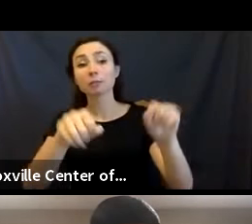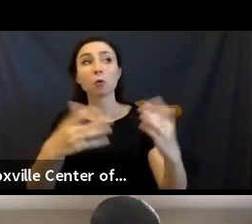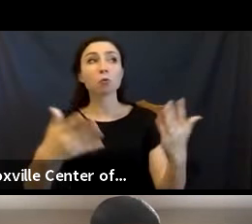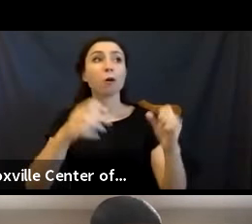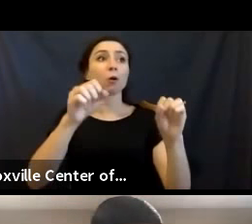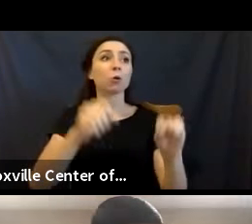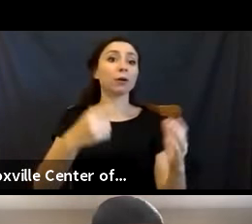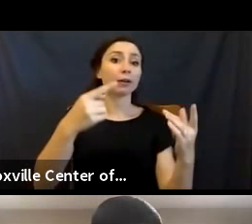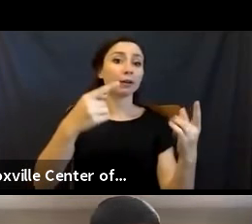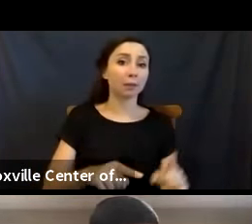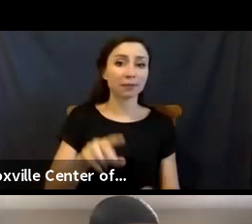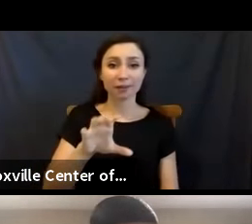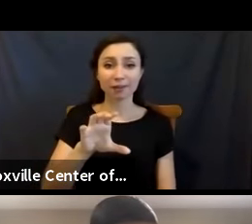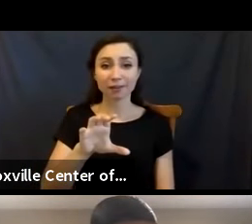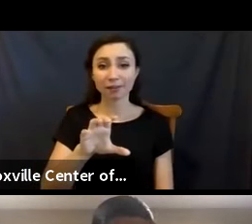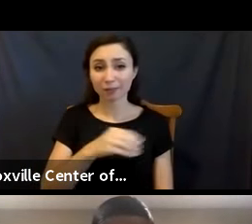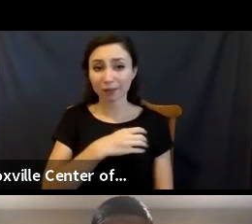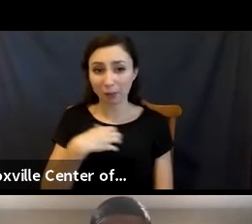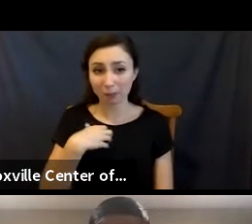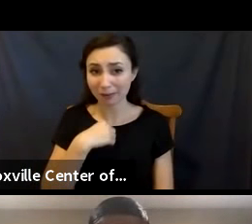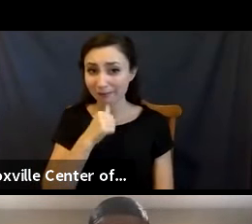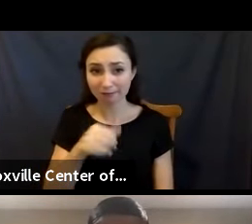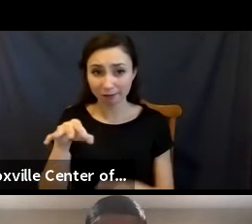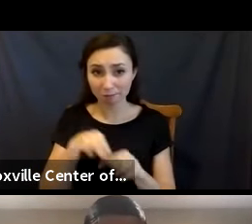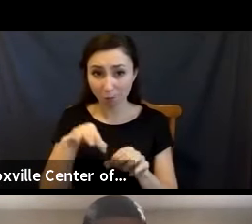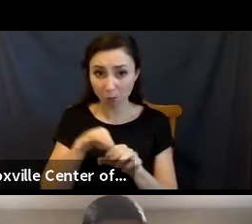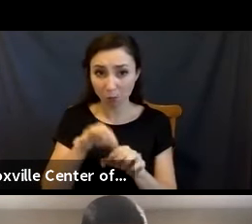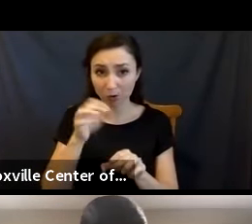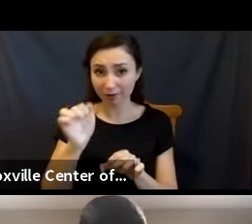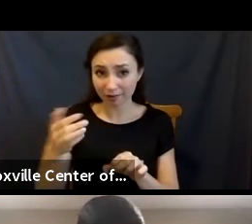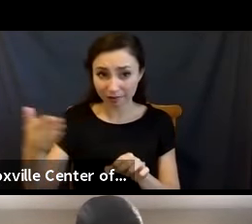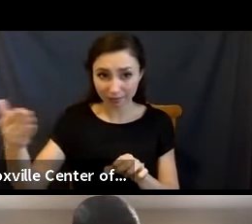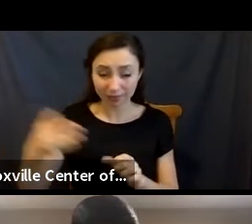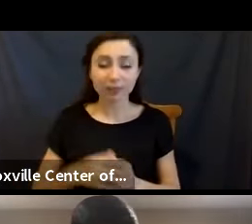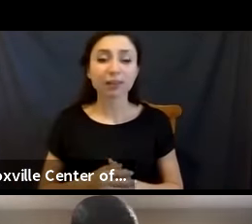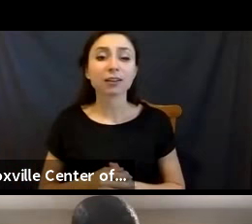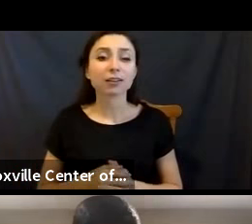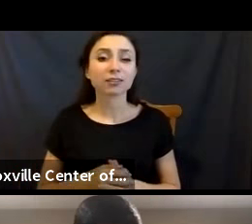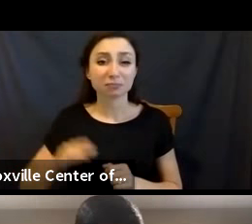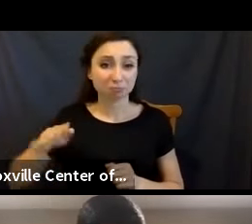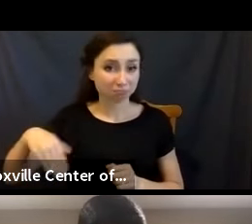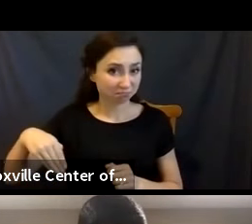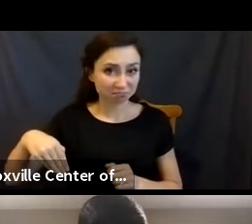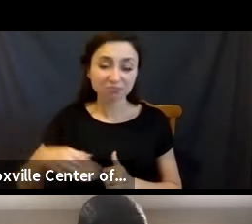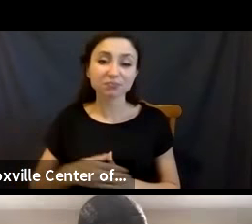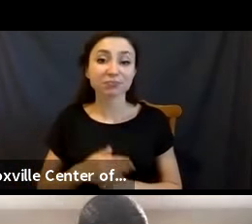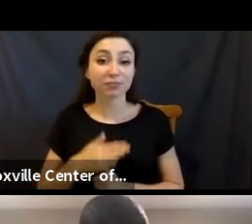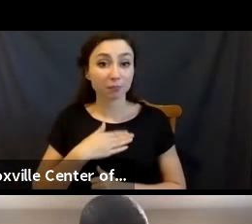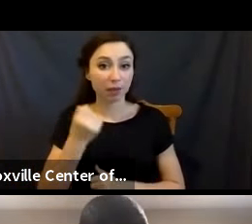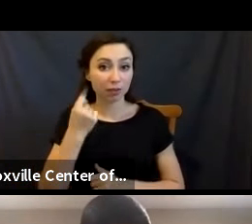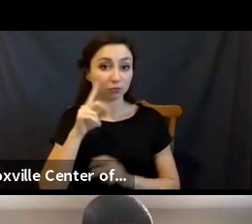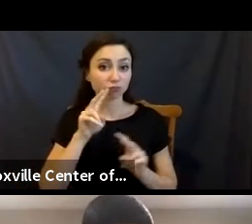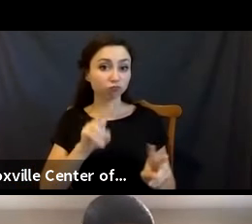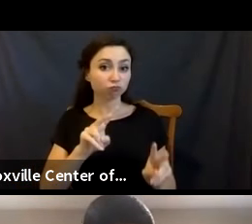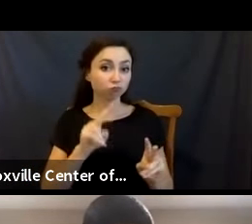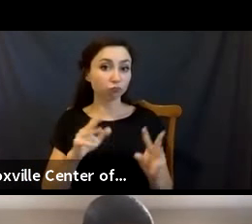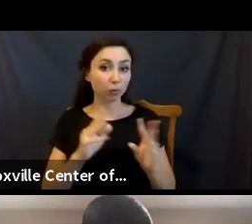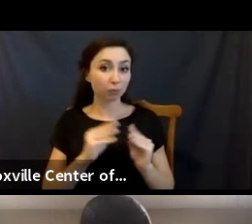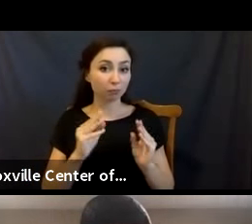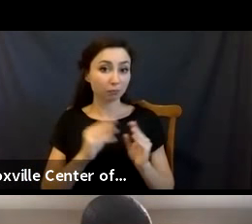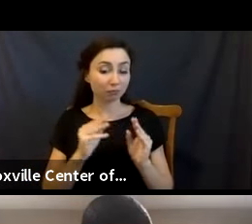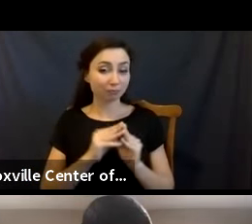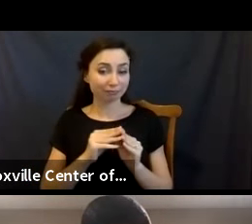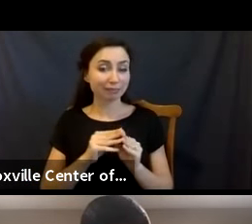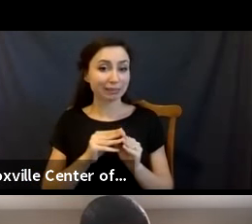voted on anything yet. And it's further my understanding that from watching the meeting the other night, that what the County